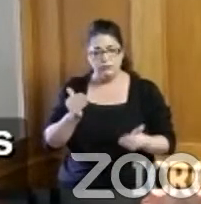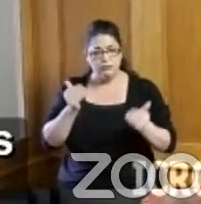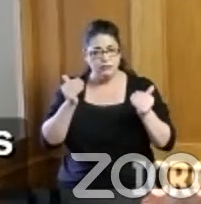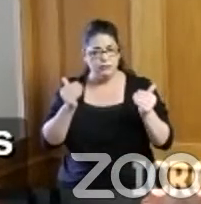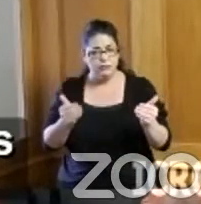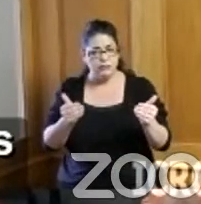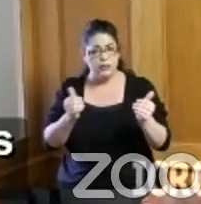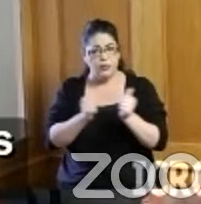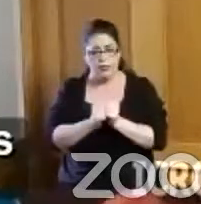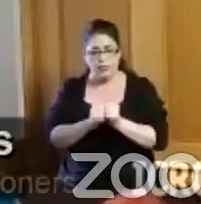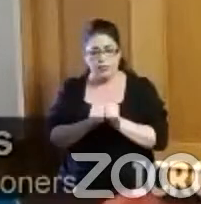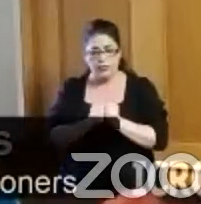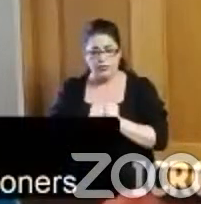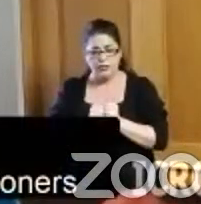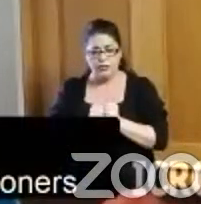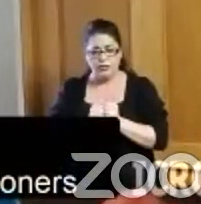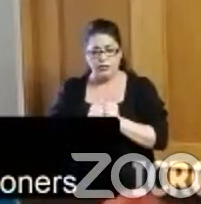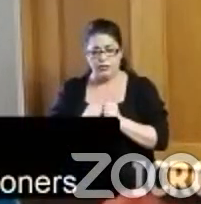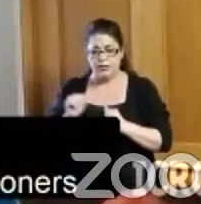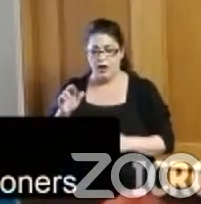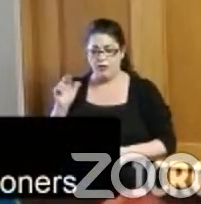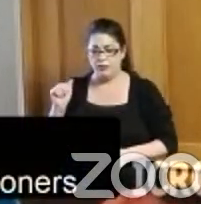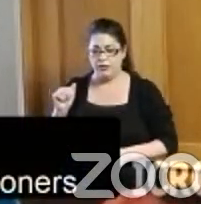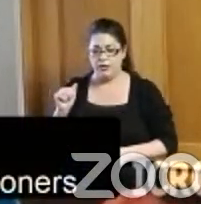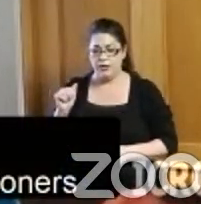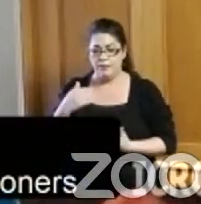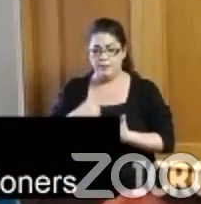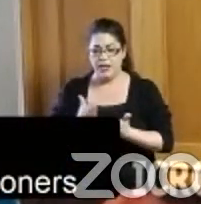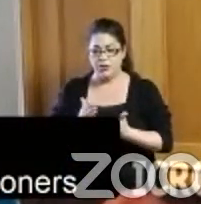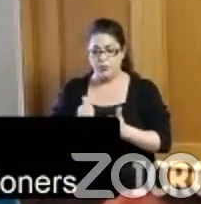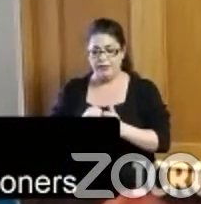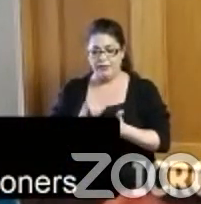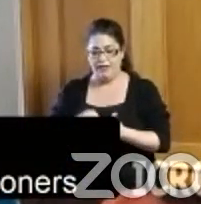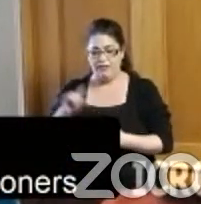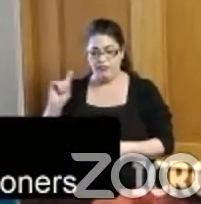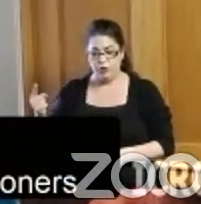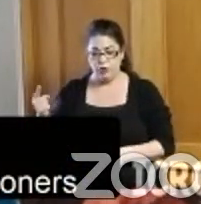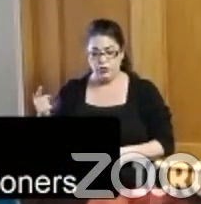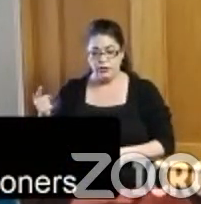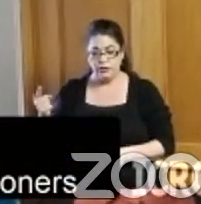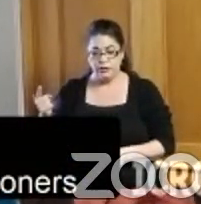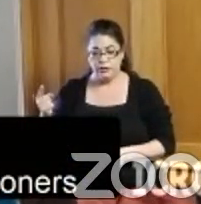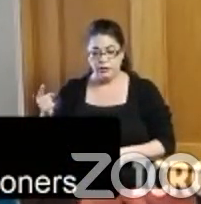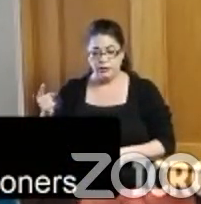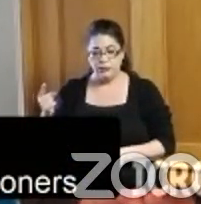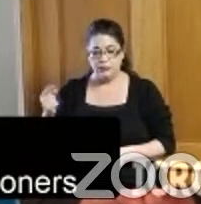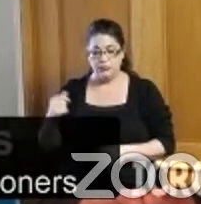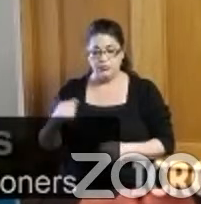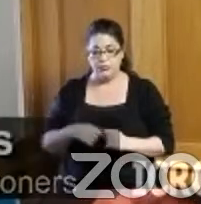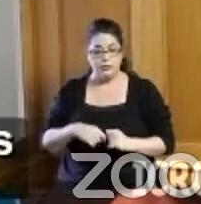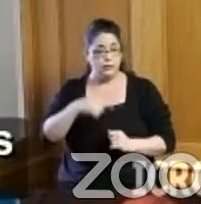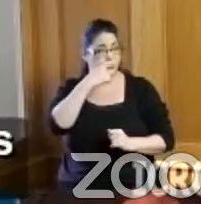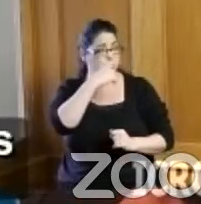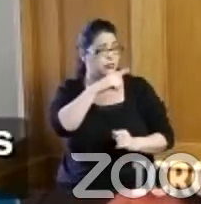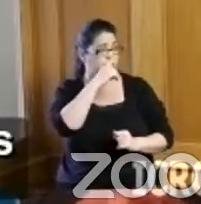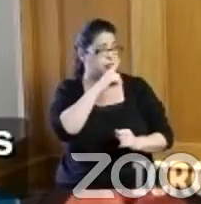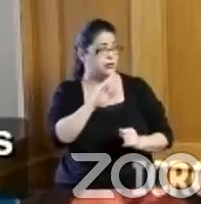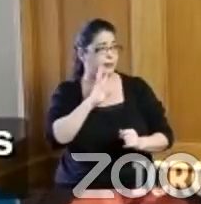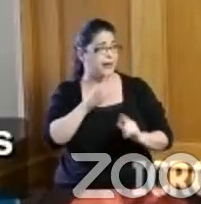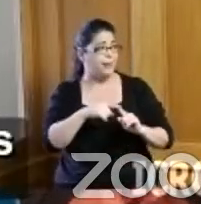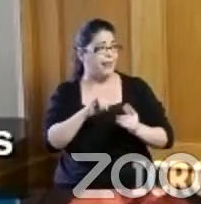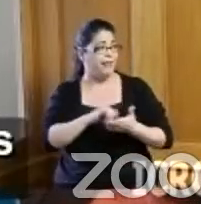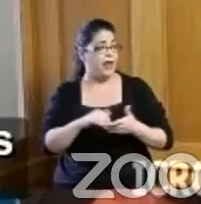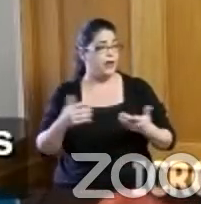would deal with the ARA mm-hmm. budget. I'd like to move forward with that first. Mm-hmm. We have several people that spoke on that